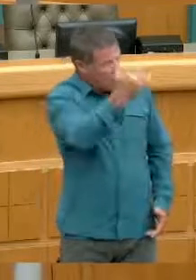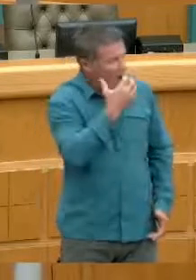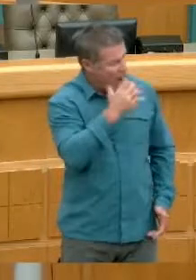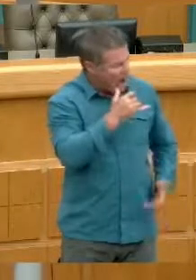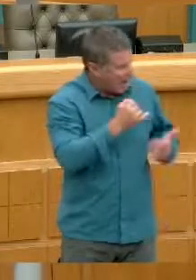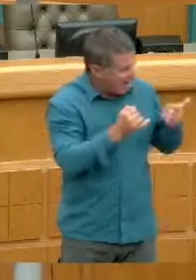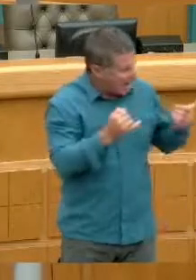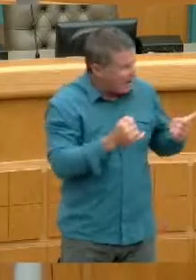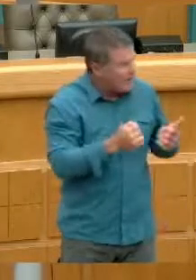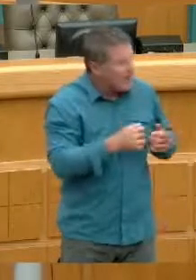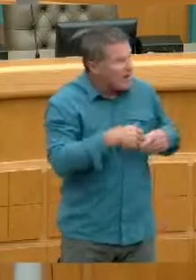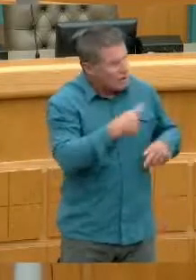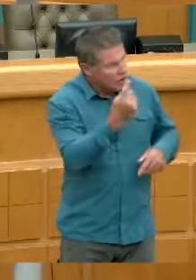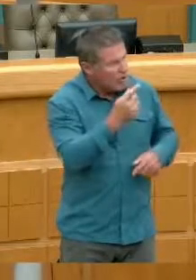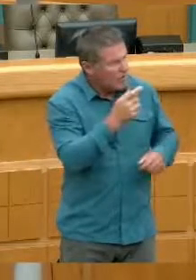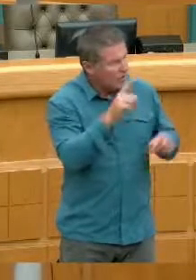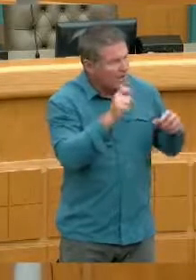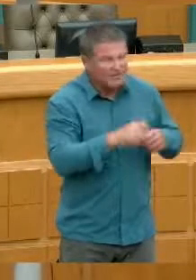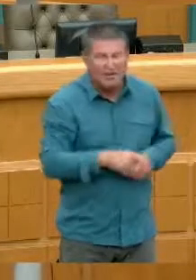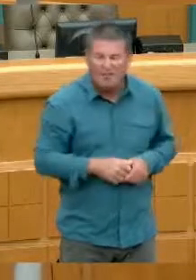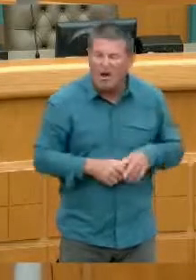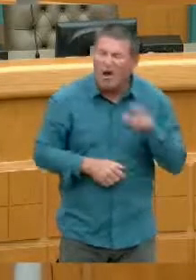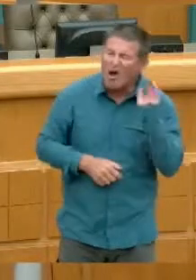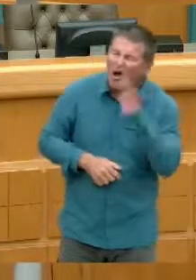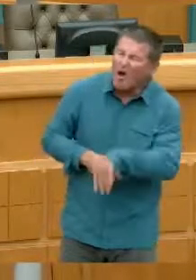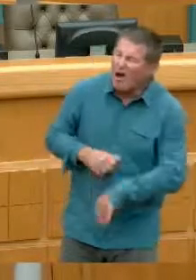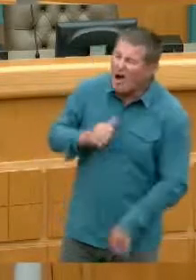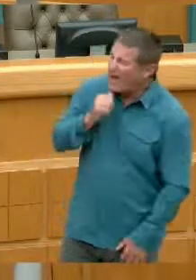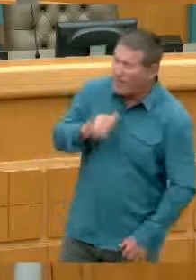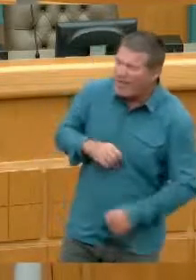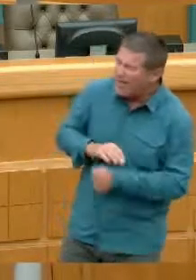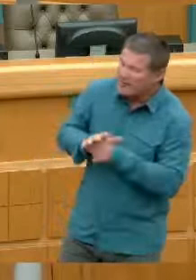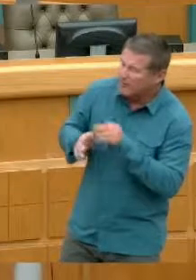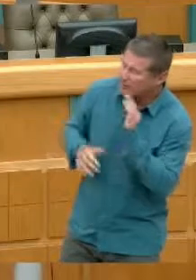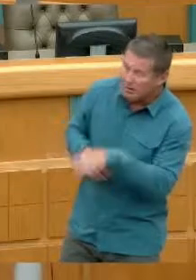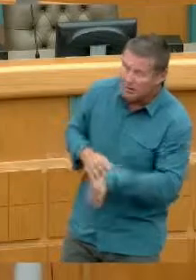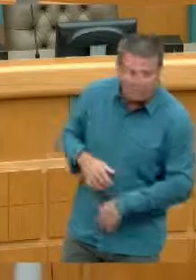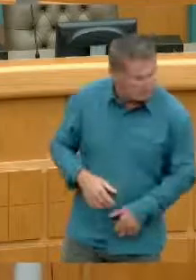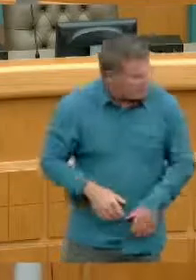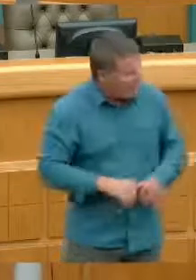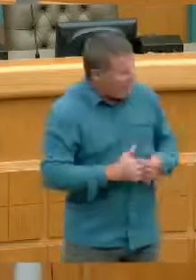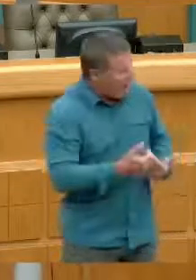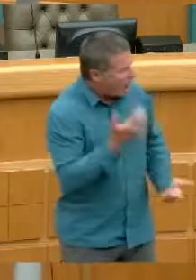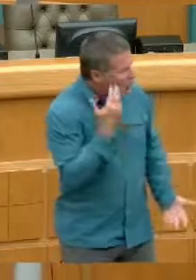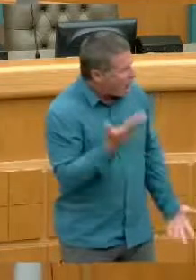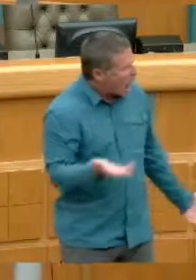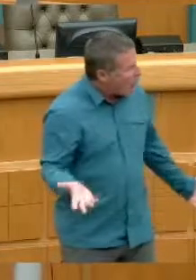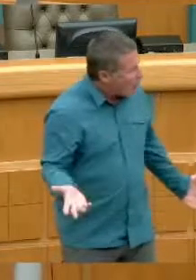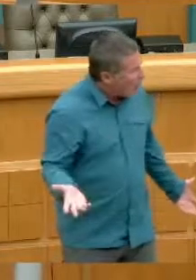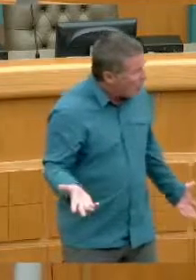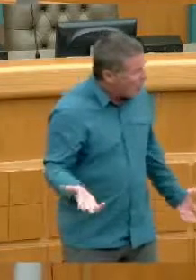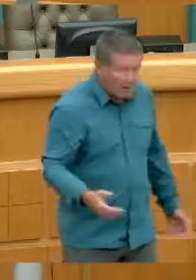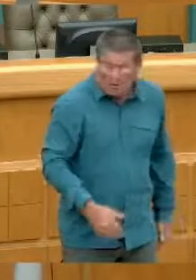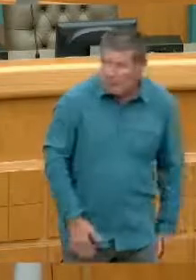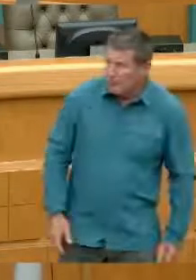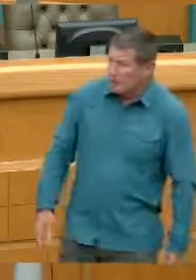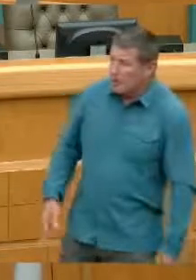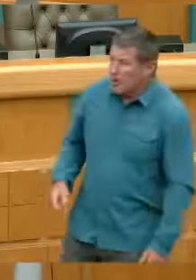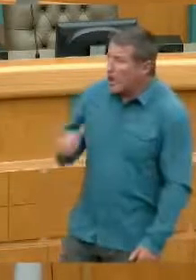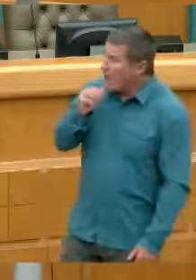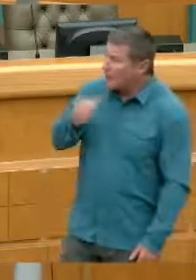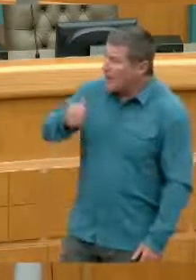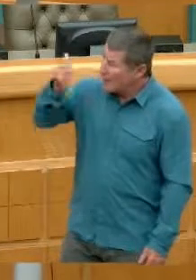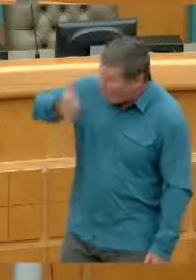hotline and get tested. And they said, oh, well, I don't have COVID-19. I said, well, how do you know? And they said, well, I don't have